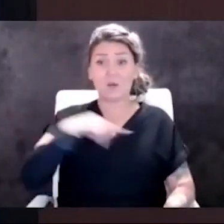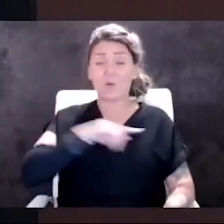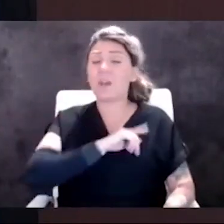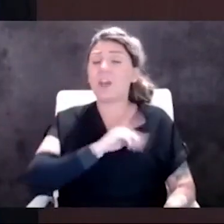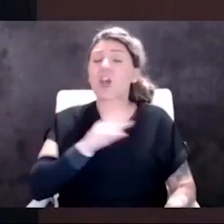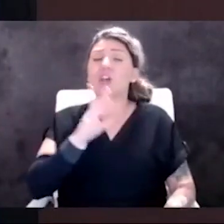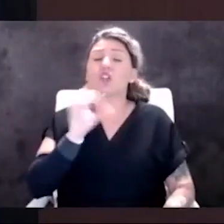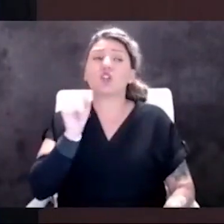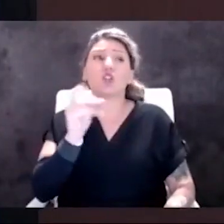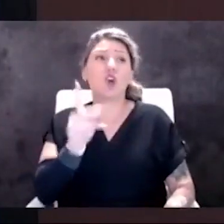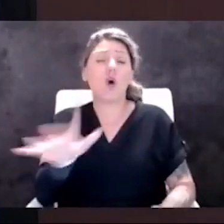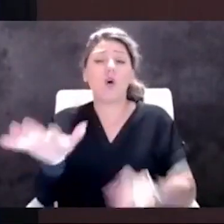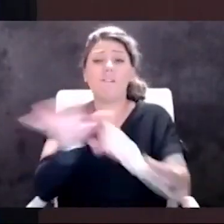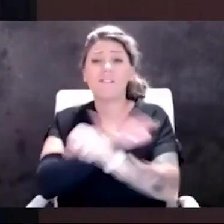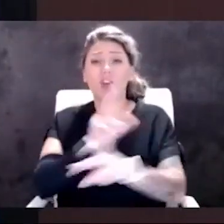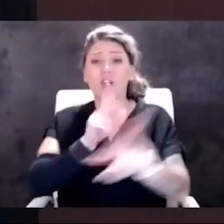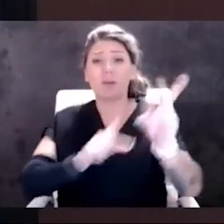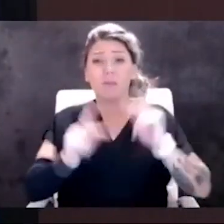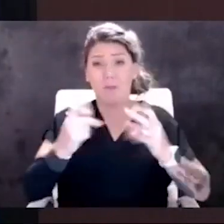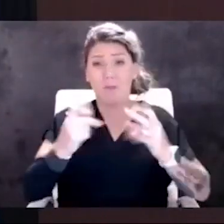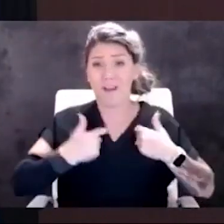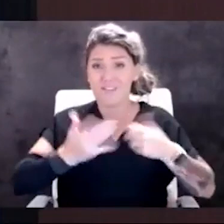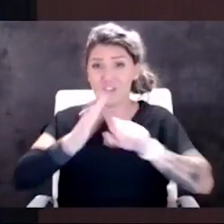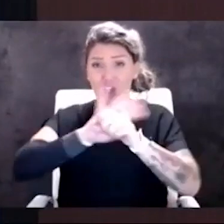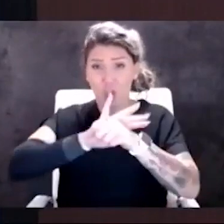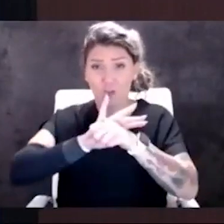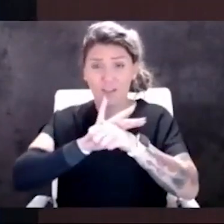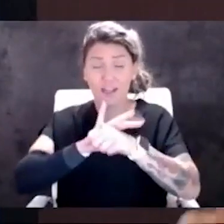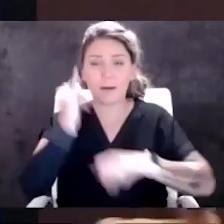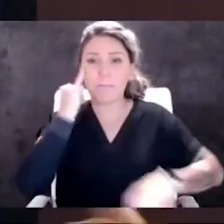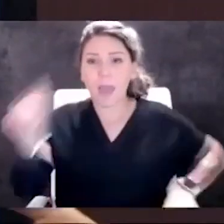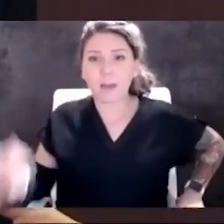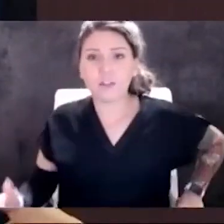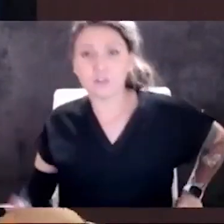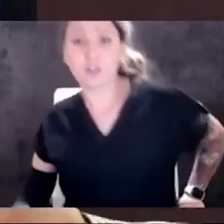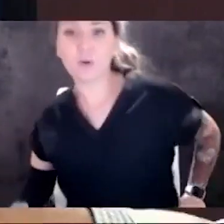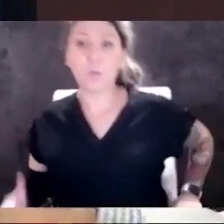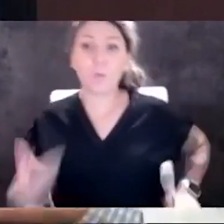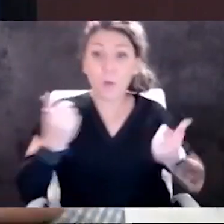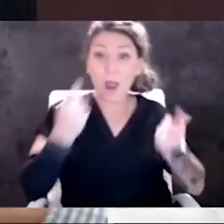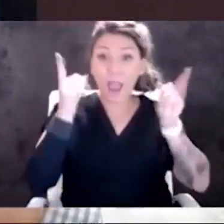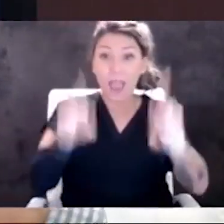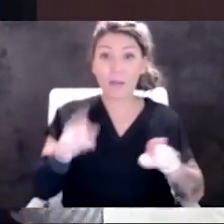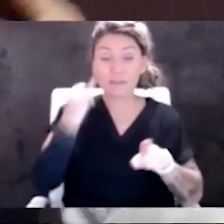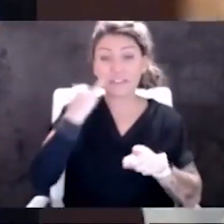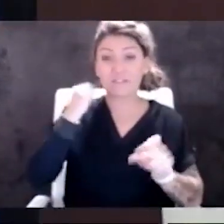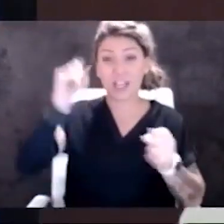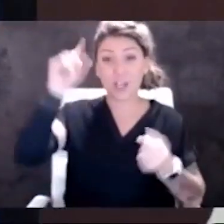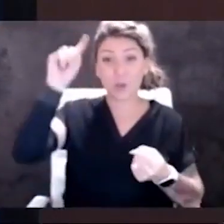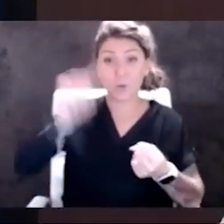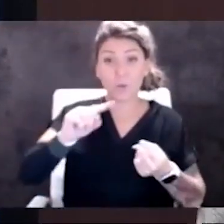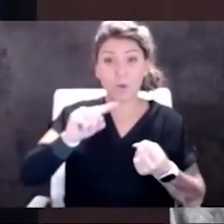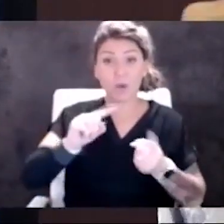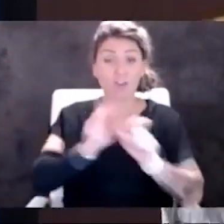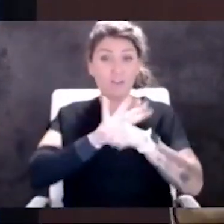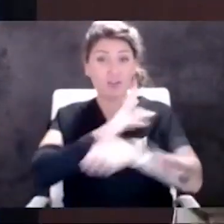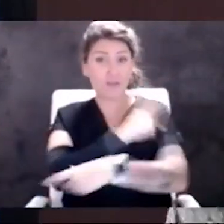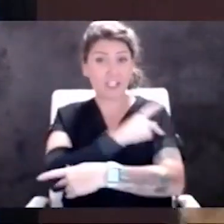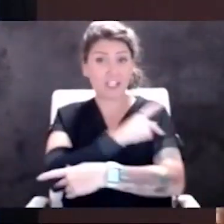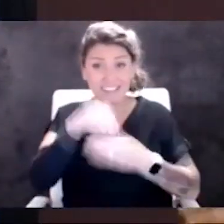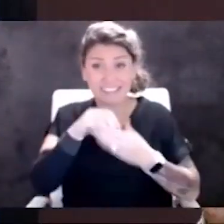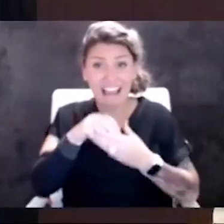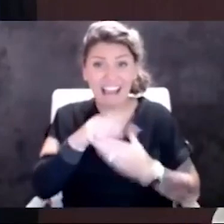of people who have COVID. Imagine what would happen if we could reduce the number of COVID patients inside a hospital by 80